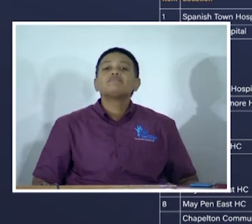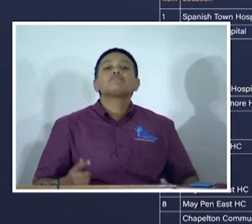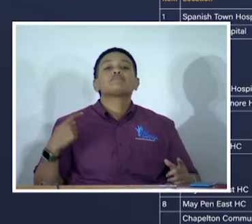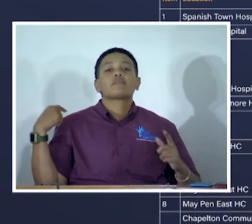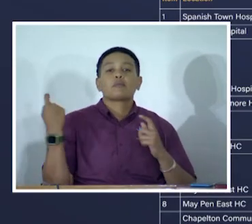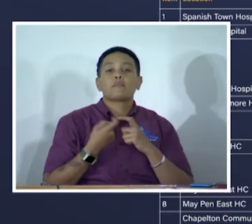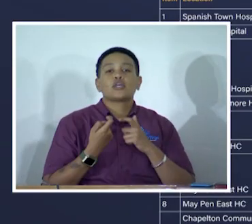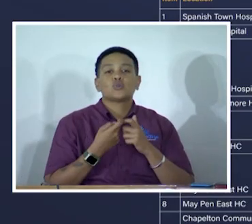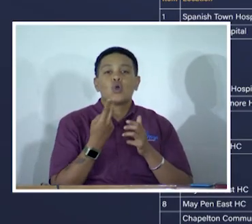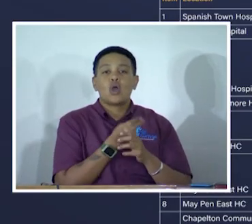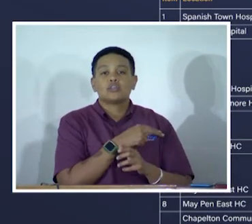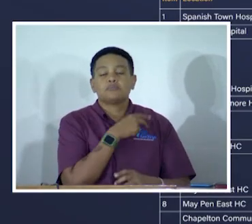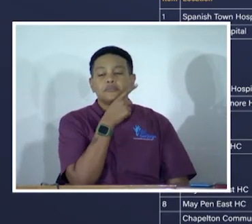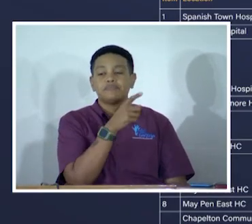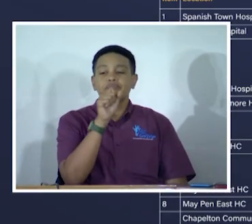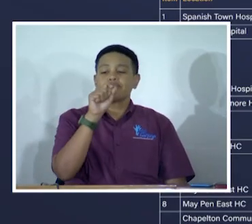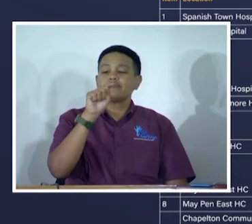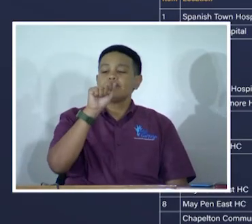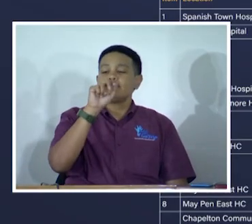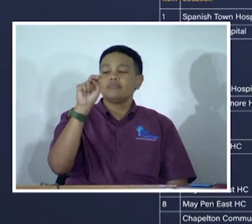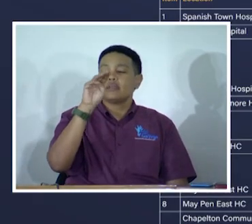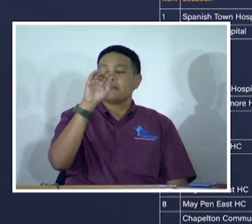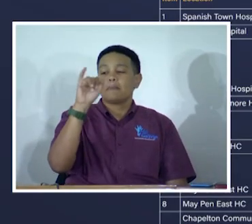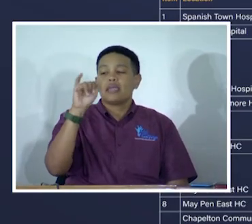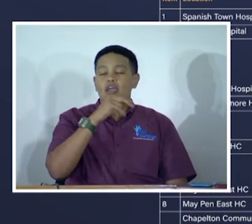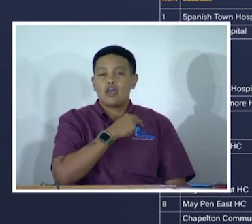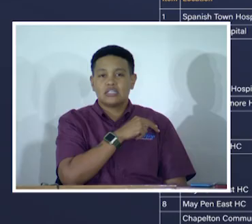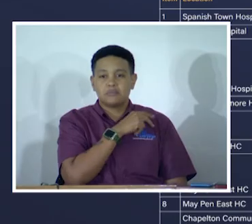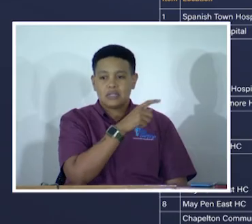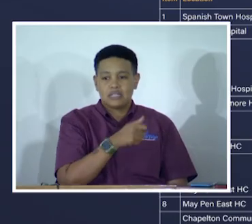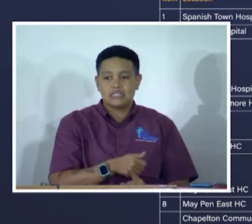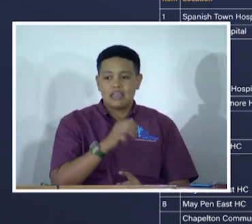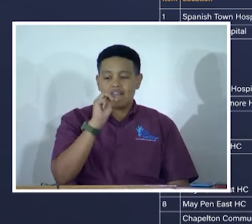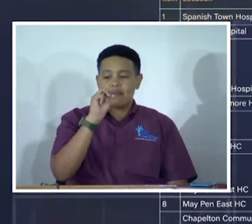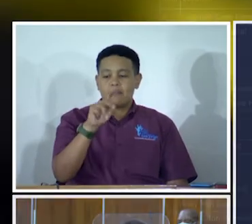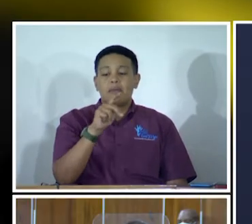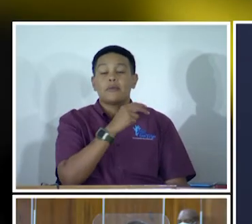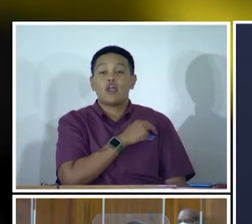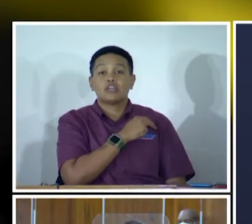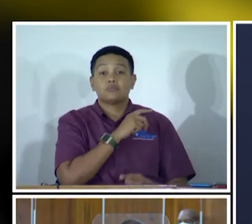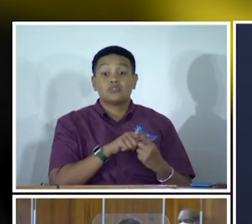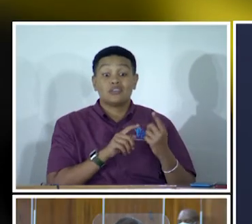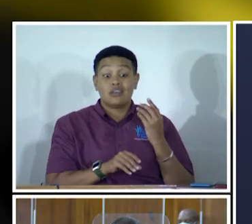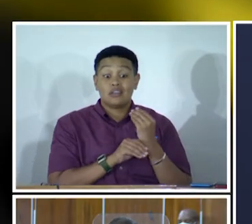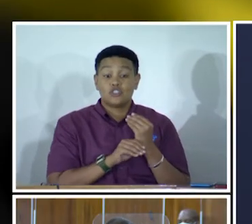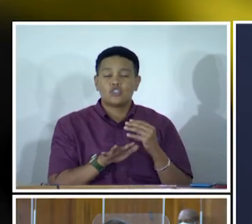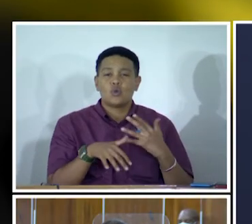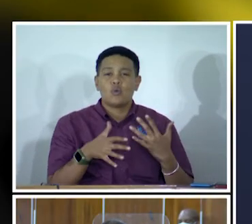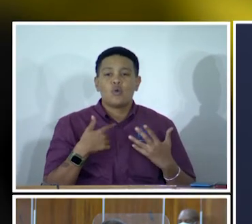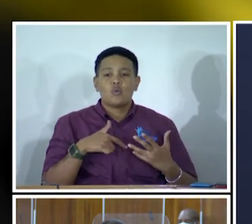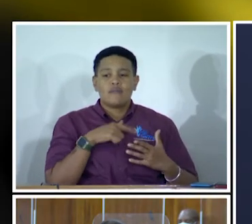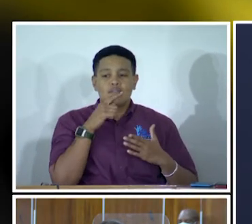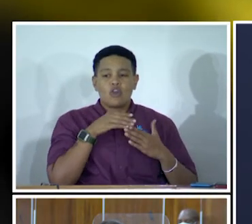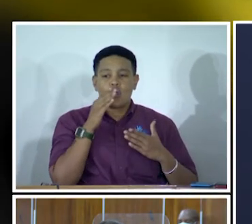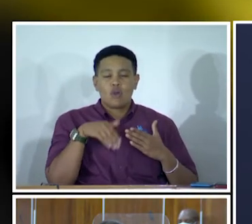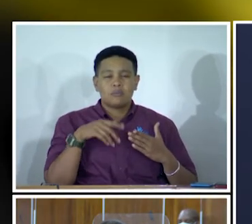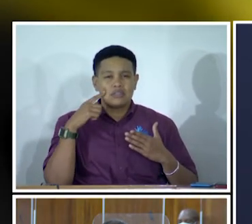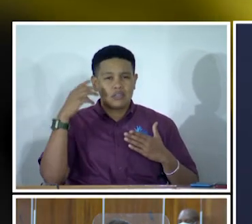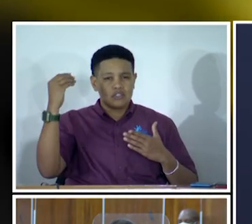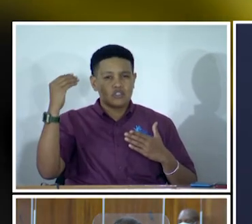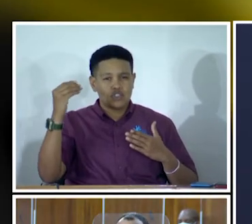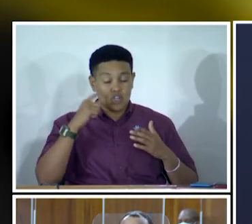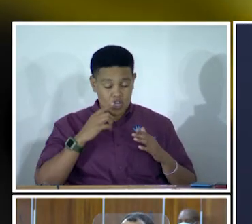Spanish Town Hospital, the St. Anne's Bay Hospital, Maypen Hospital, and in addition, we have completed external